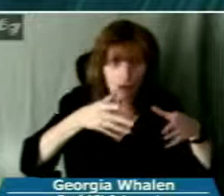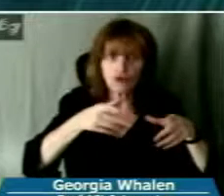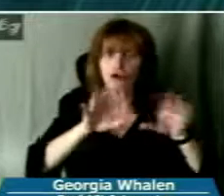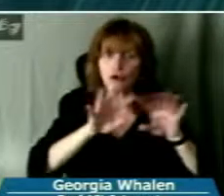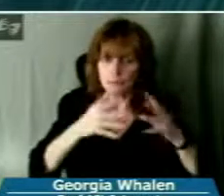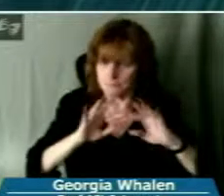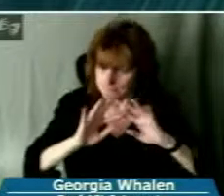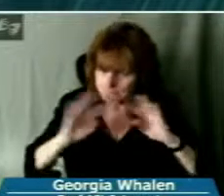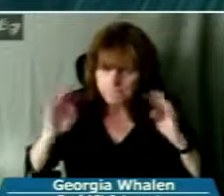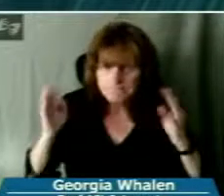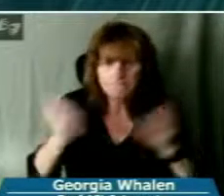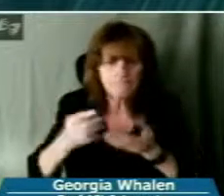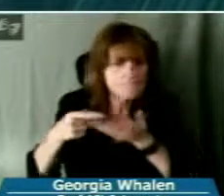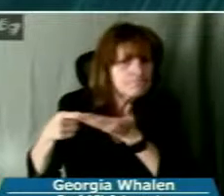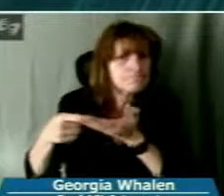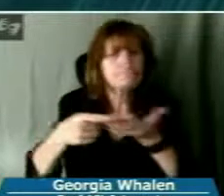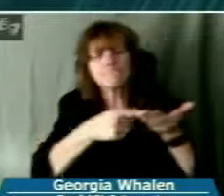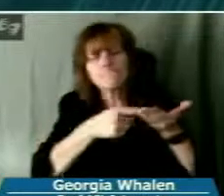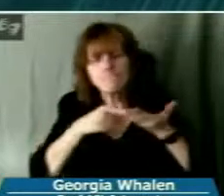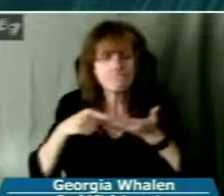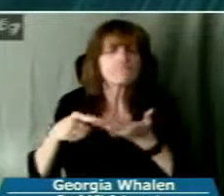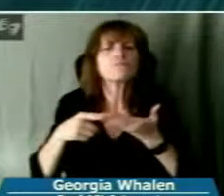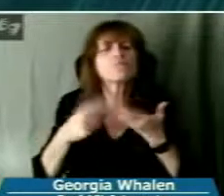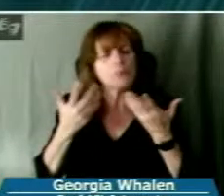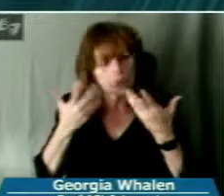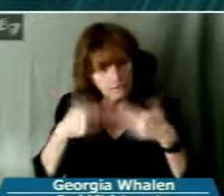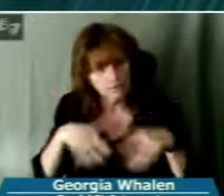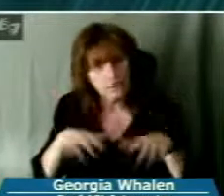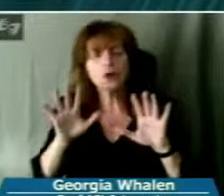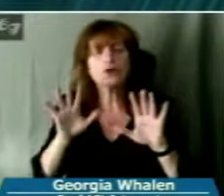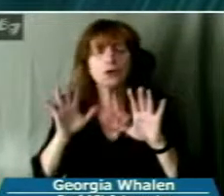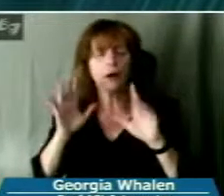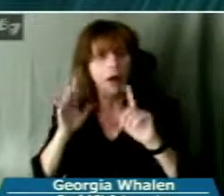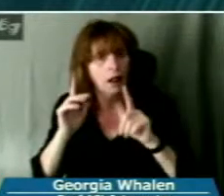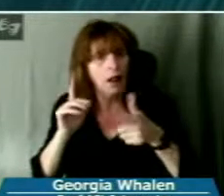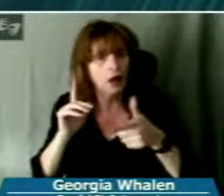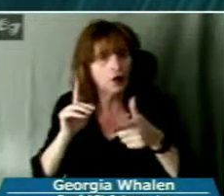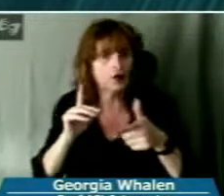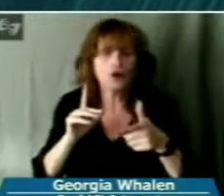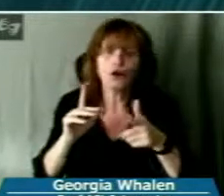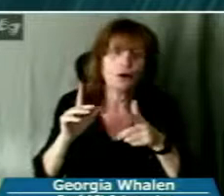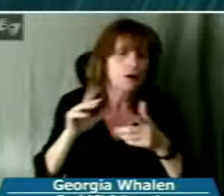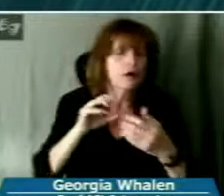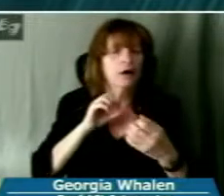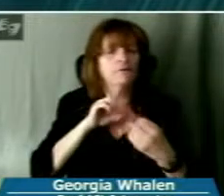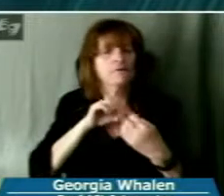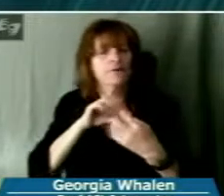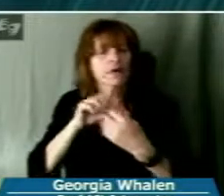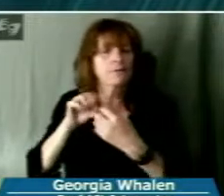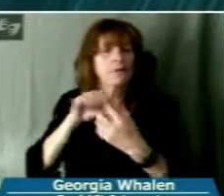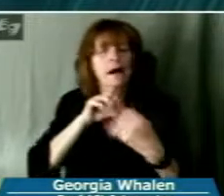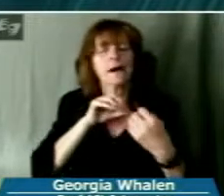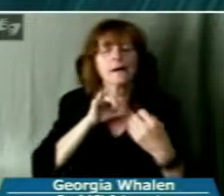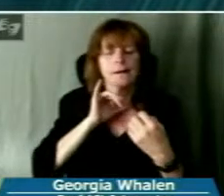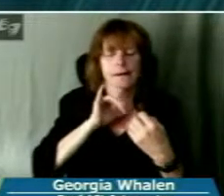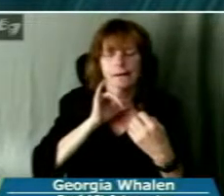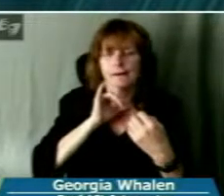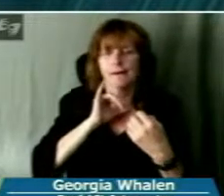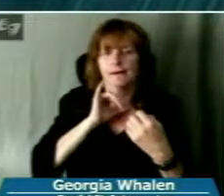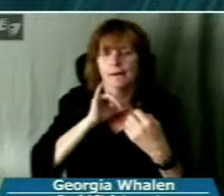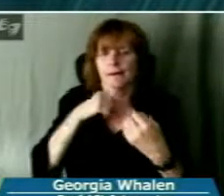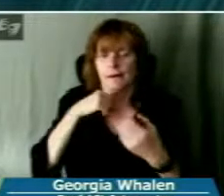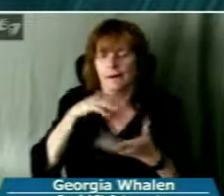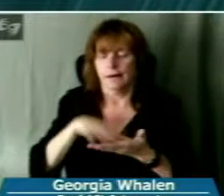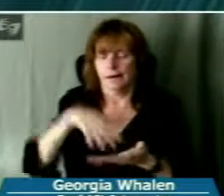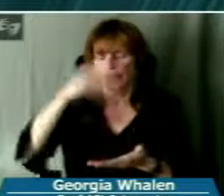had after this situation where we gained more information, really highlighted a few things for me, and I'll end on this. First